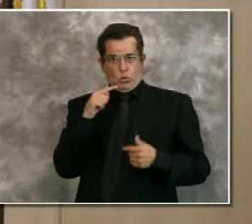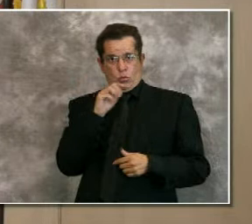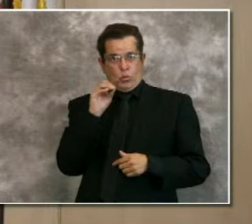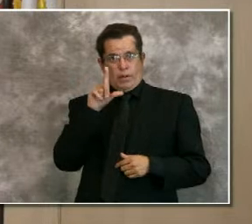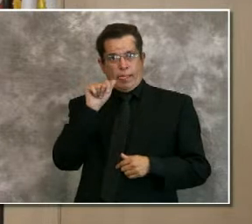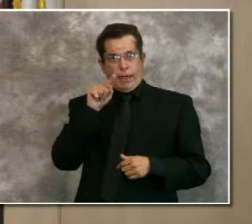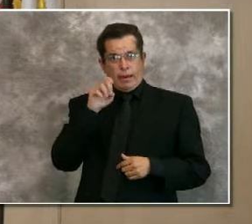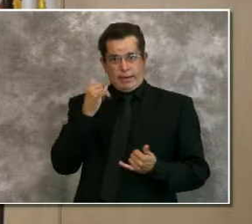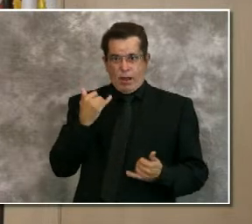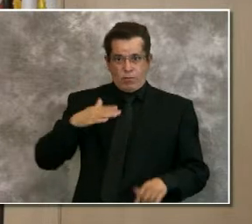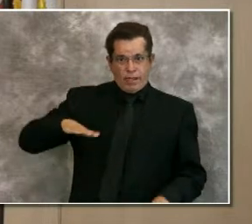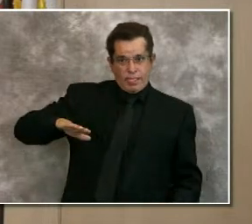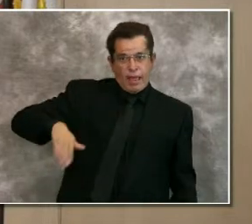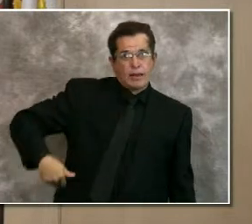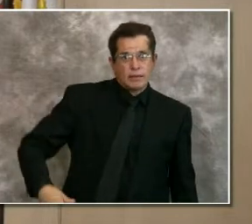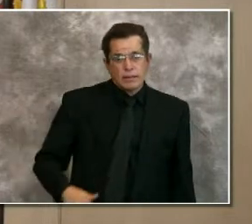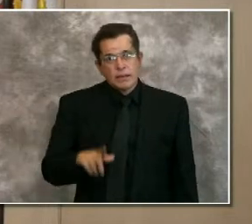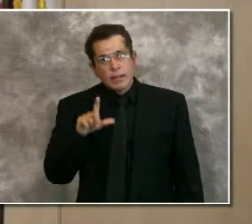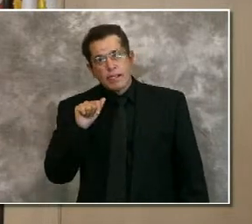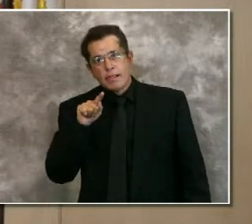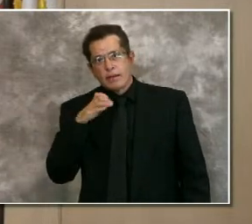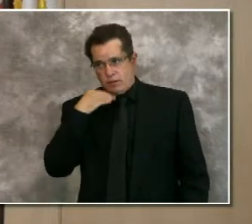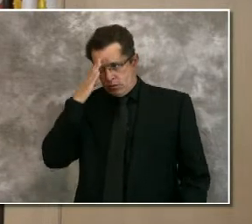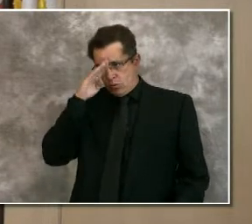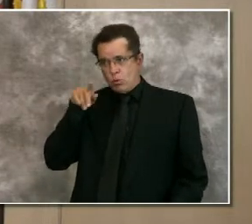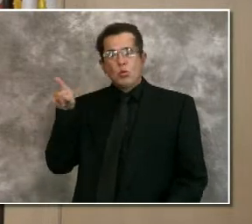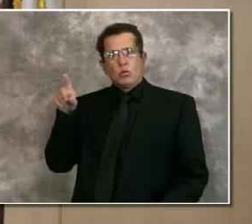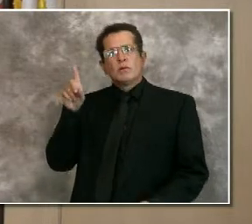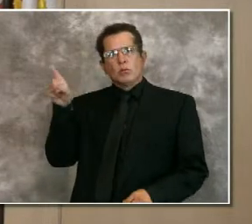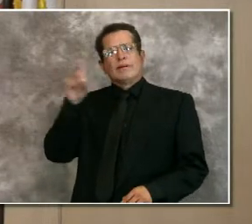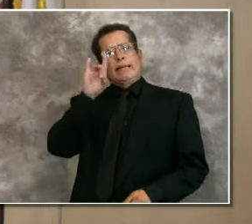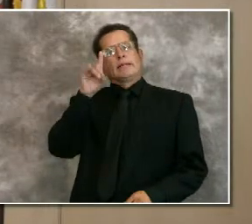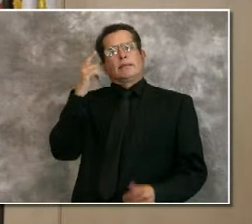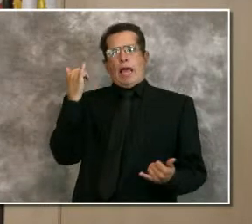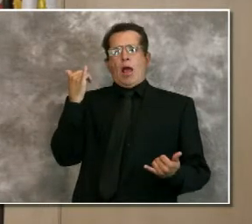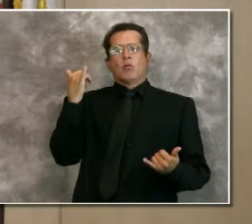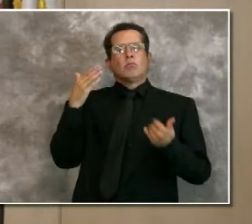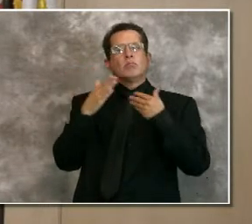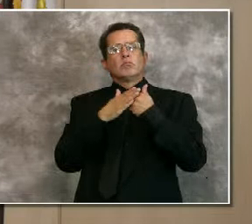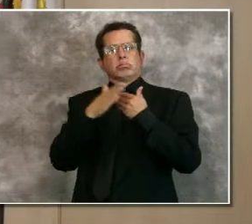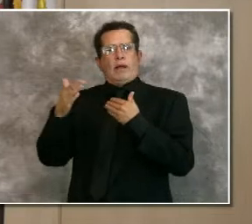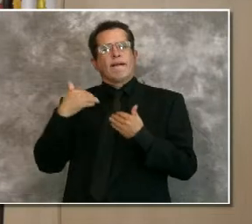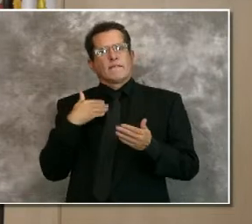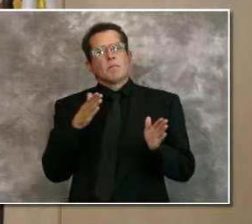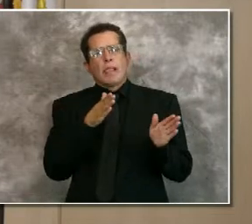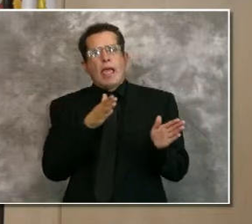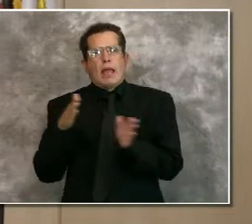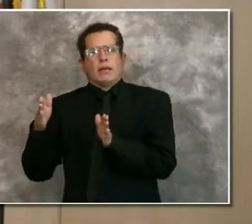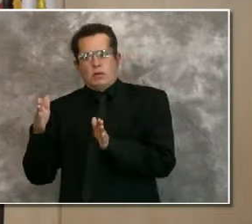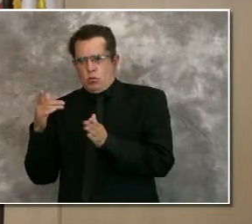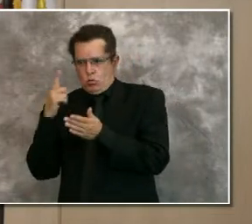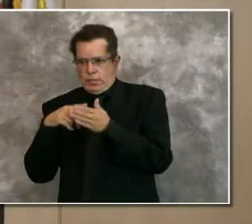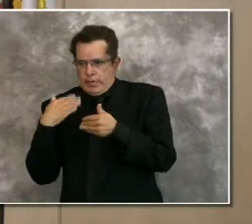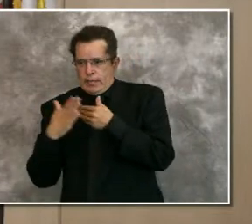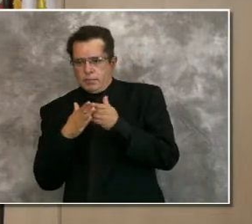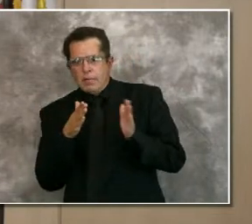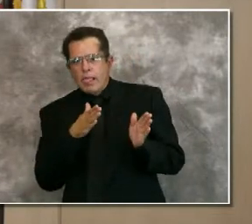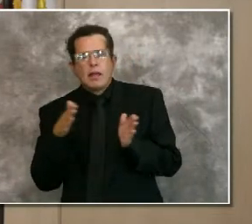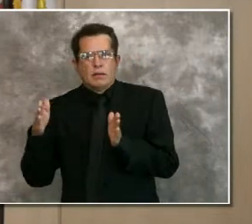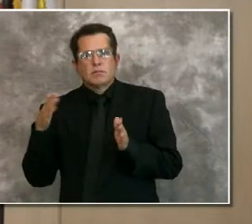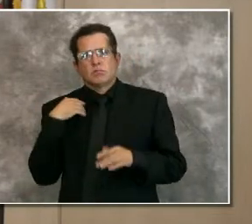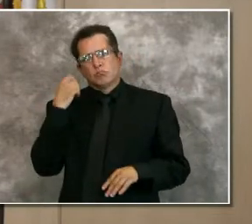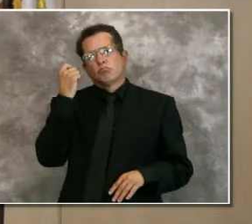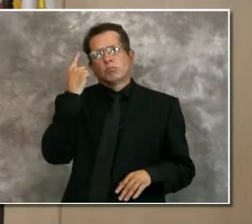not if you hadn't done anything, with us seeing this percent of positive cases also